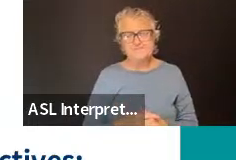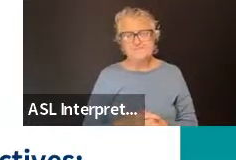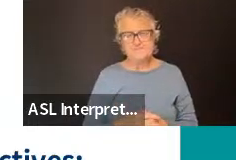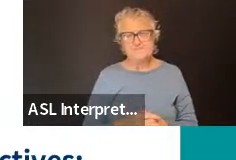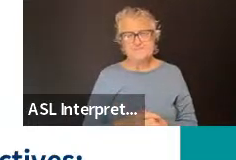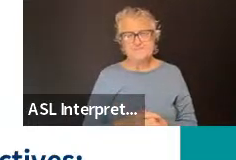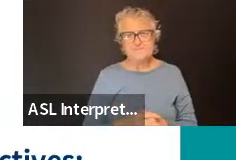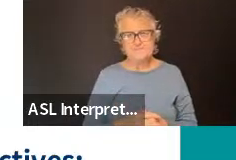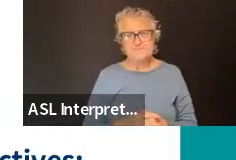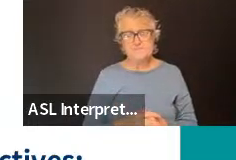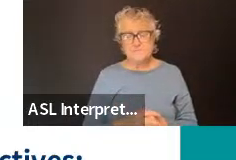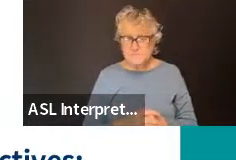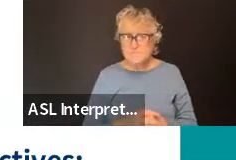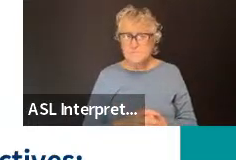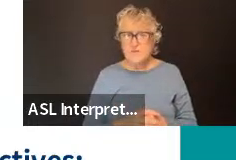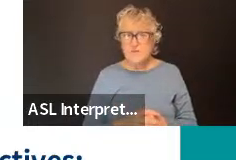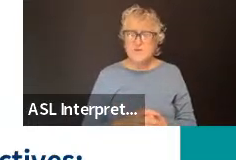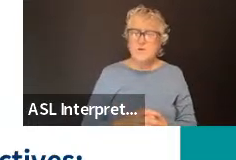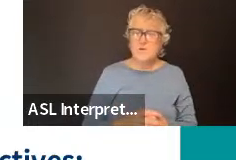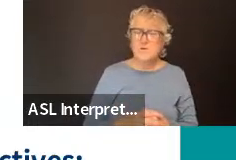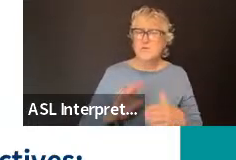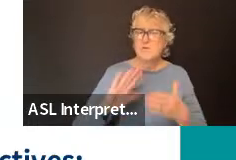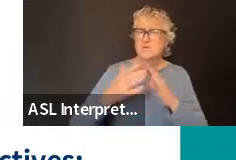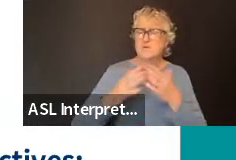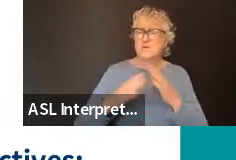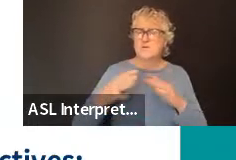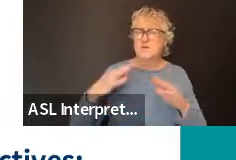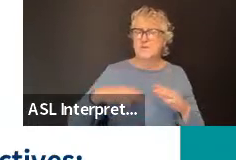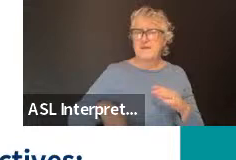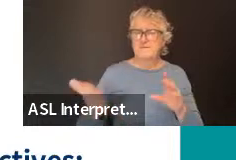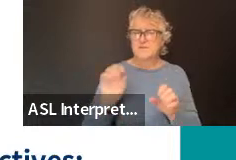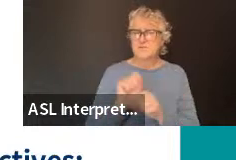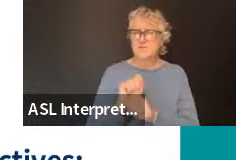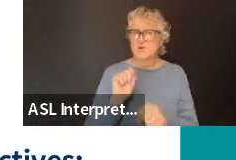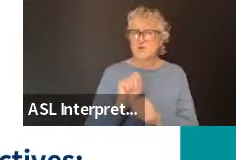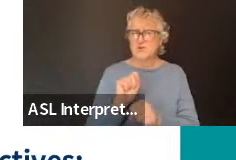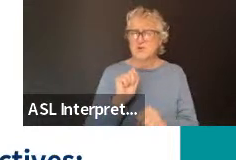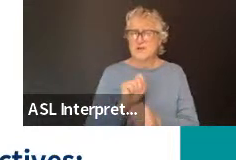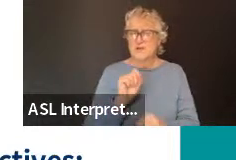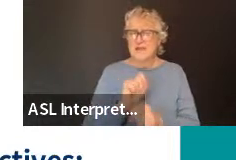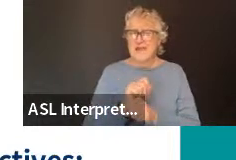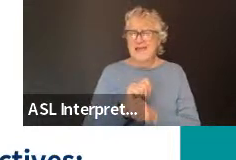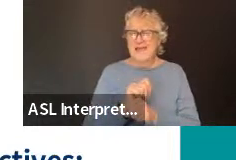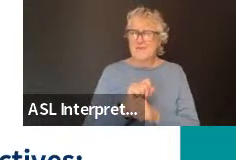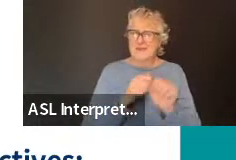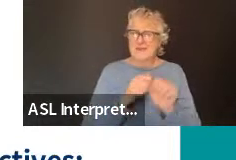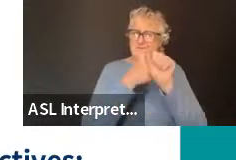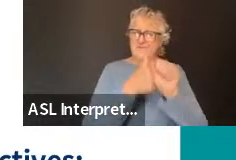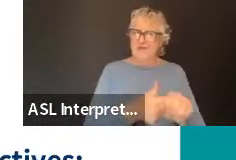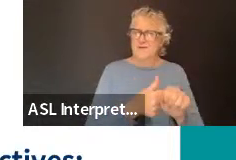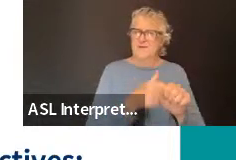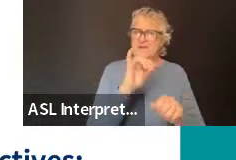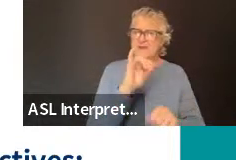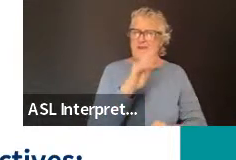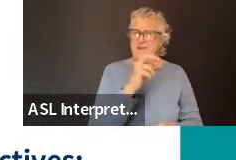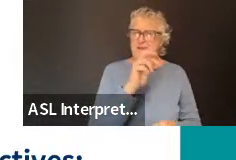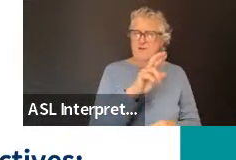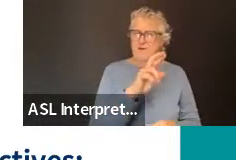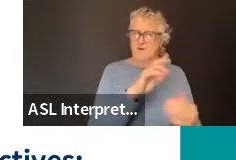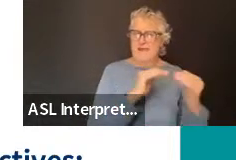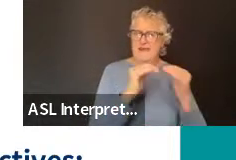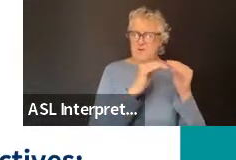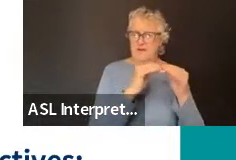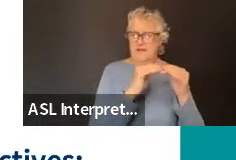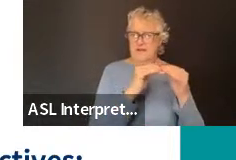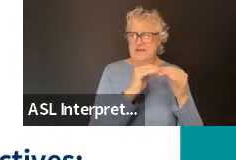So the community benefits work has been couched within the IBR equity framework. So as a reminder, it's looking at those top